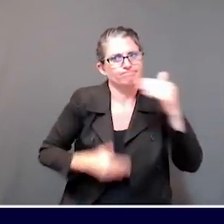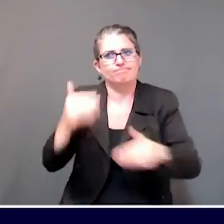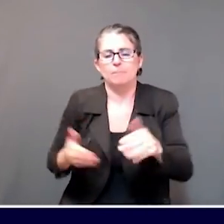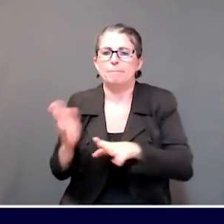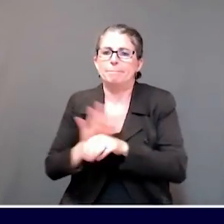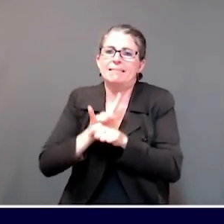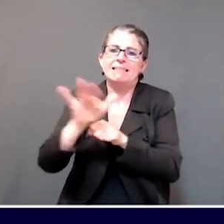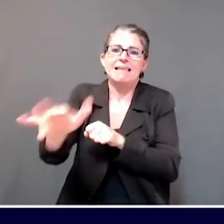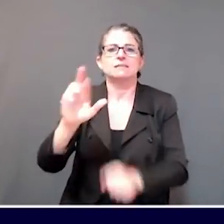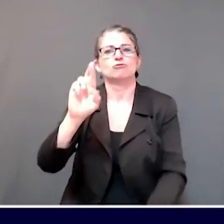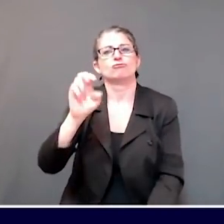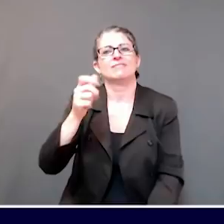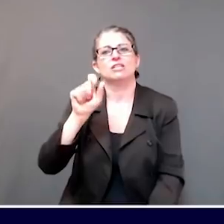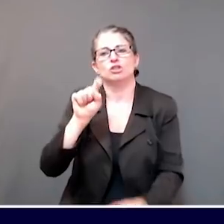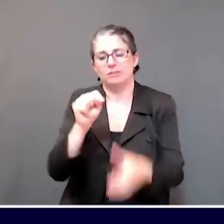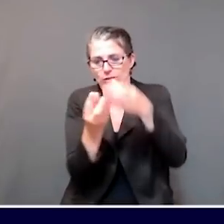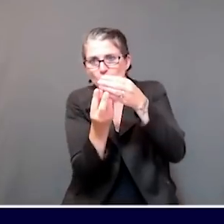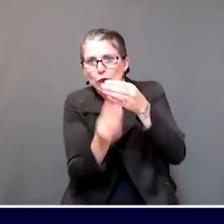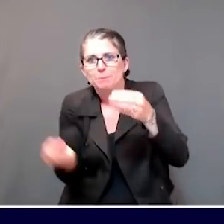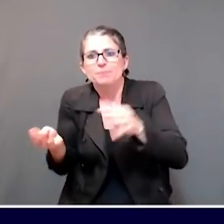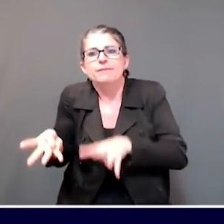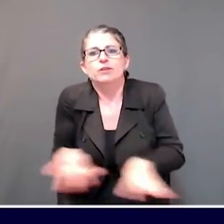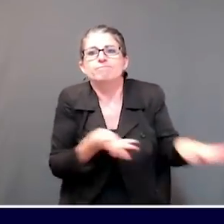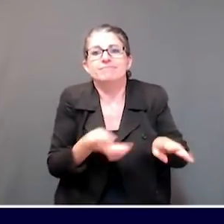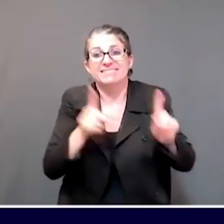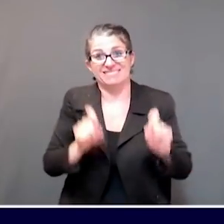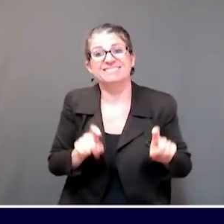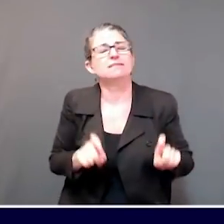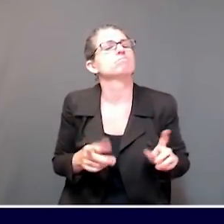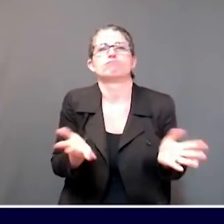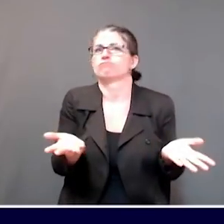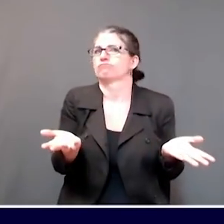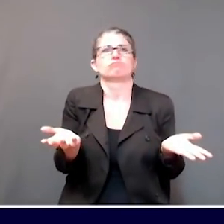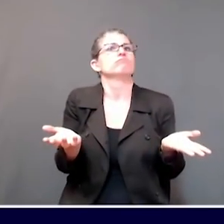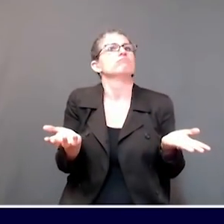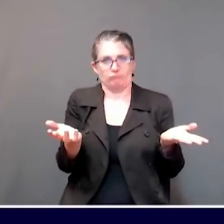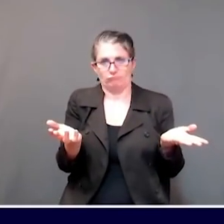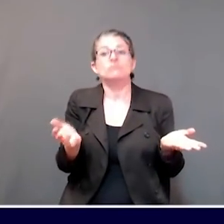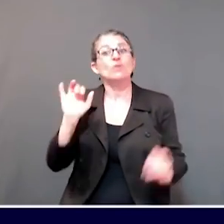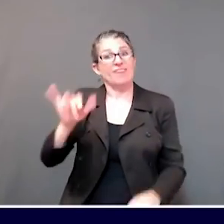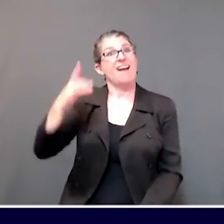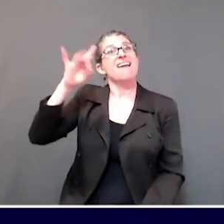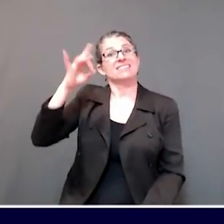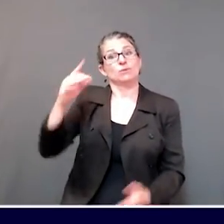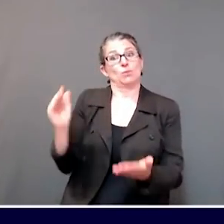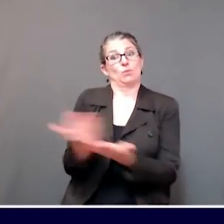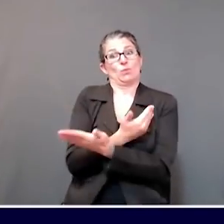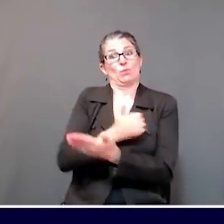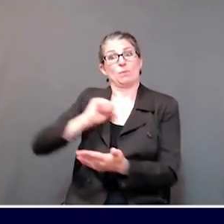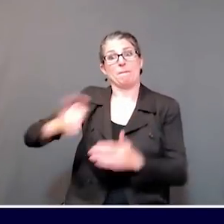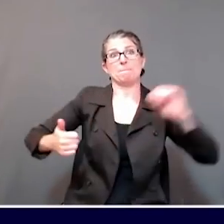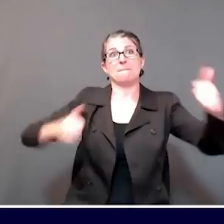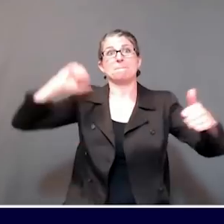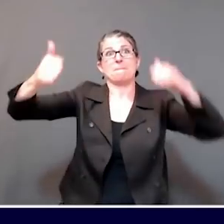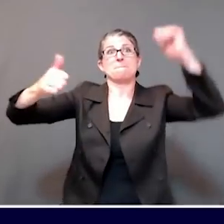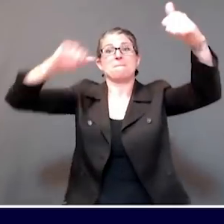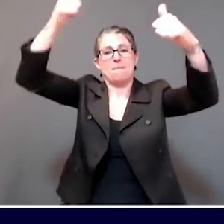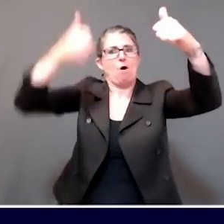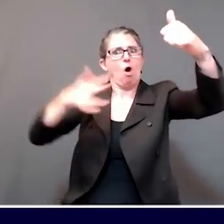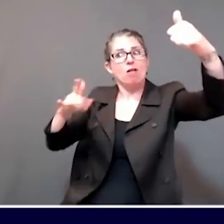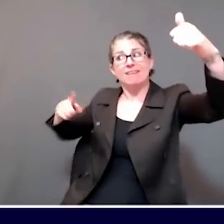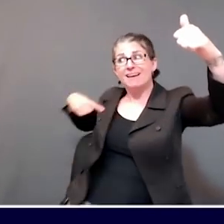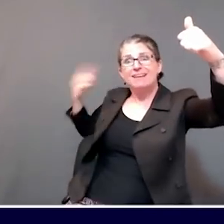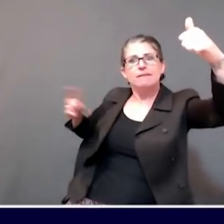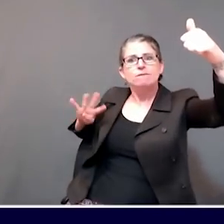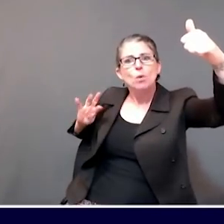are already available to the public. For a complete and frequent updated list of all COVID-19 testing sites in Maine,